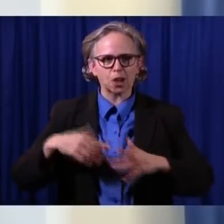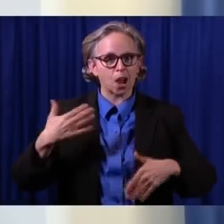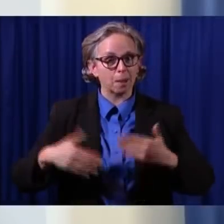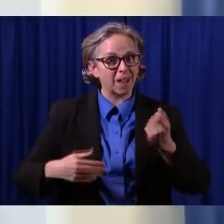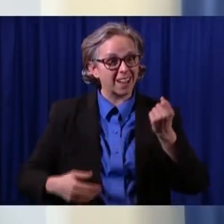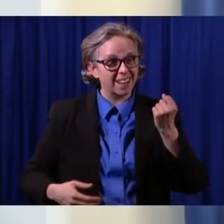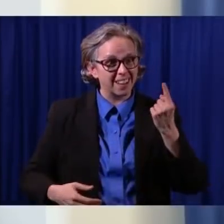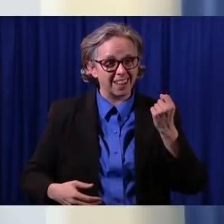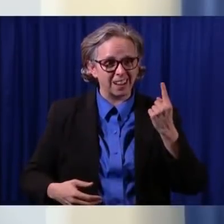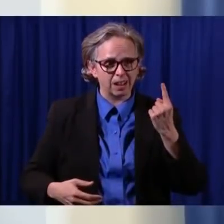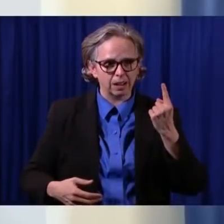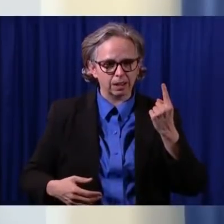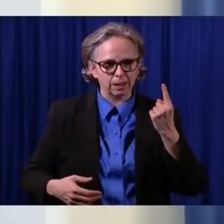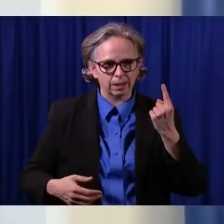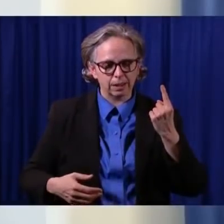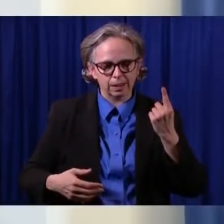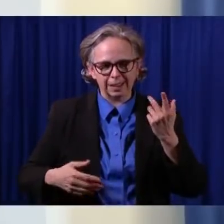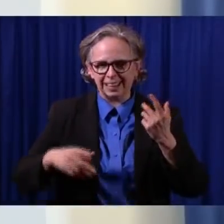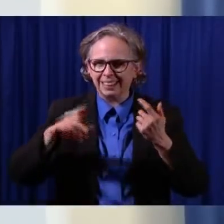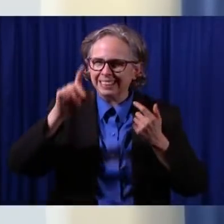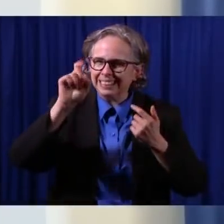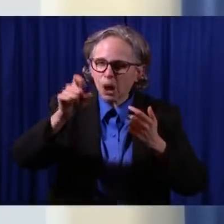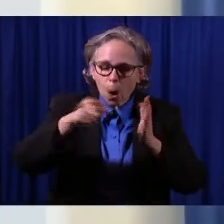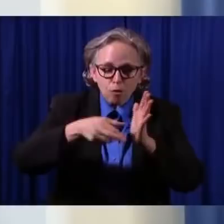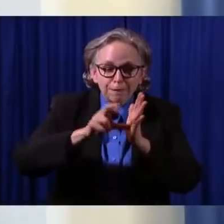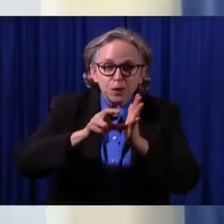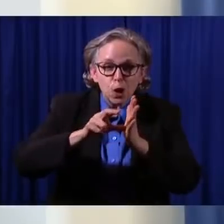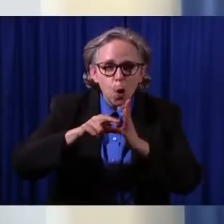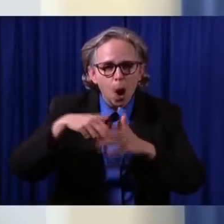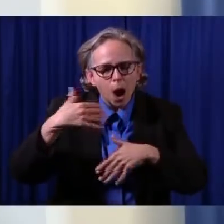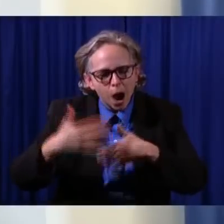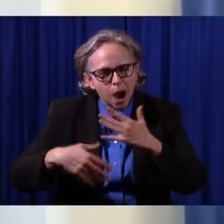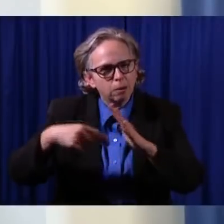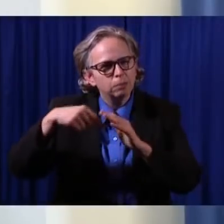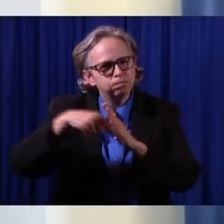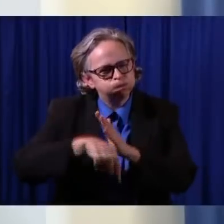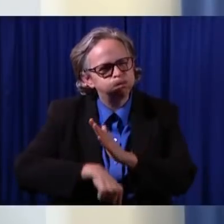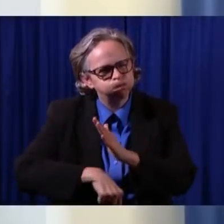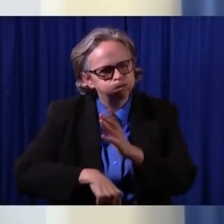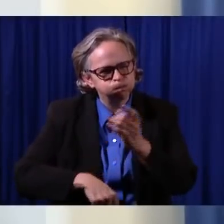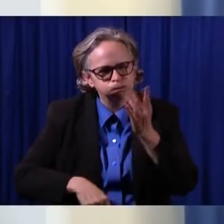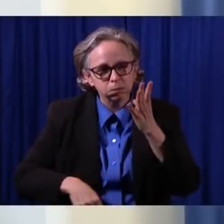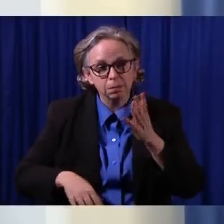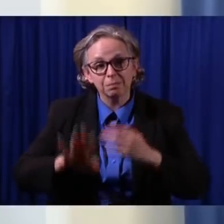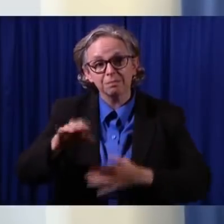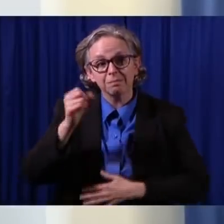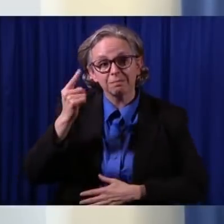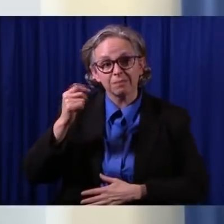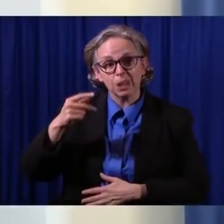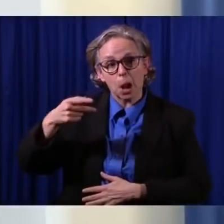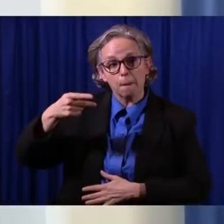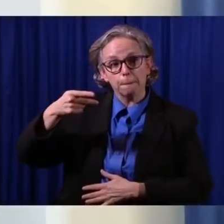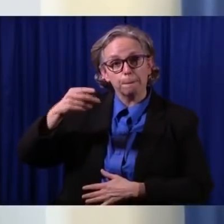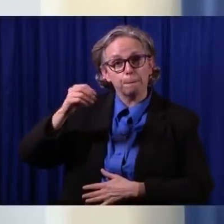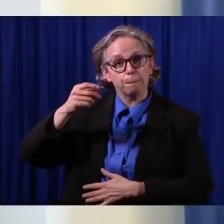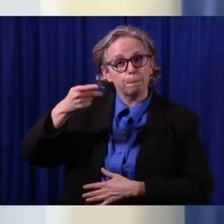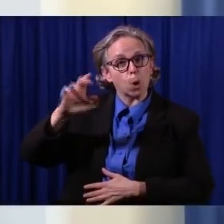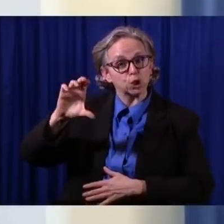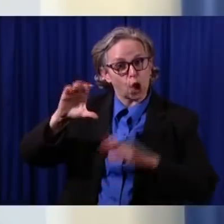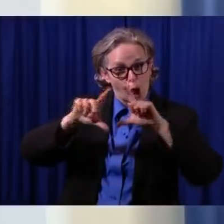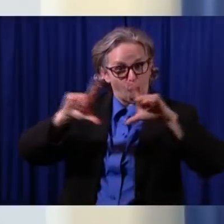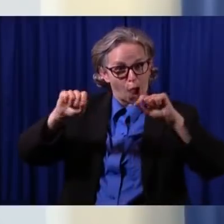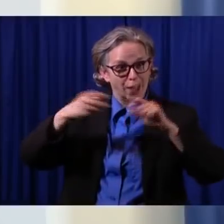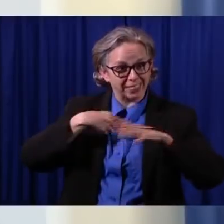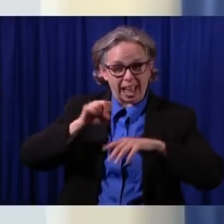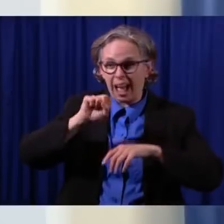but people will be receiving postcards in the mail. And within a household, one person can volunteer, one